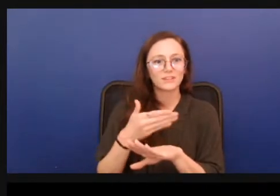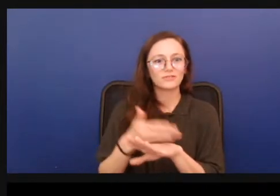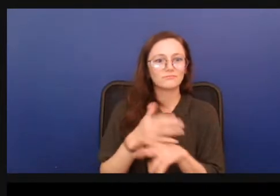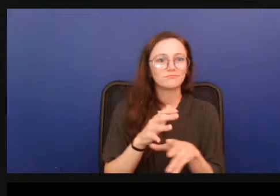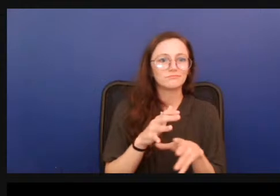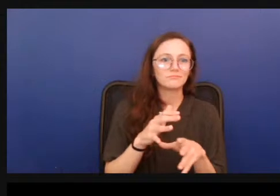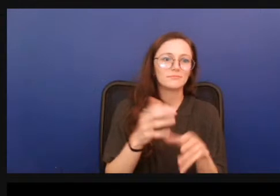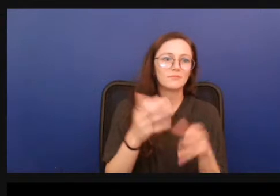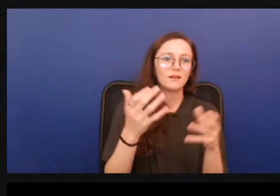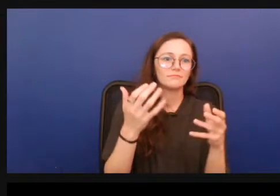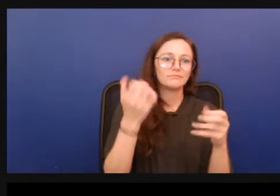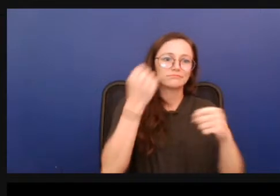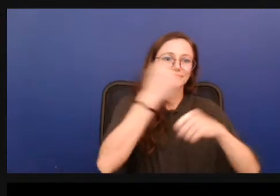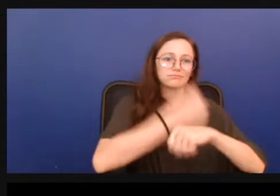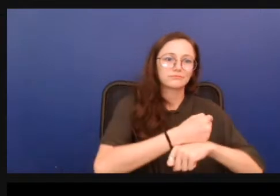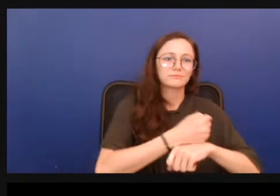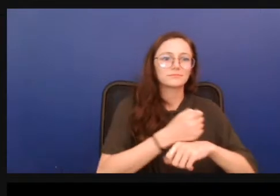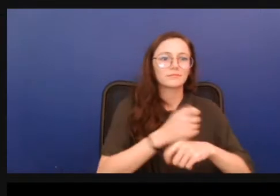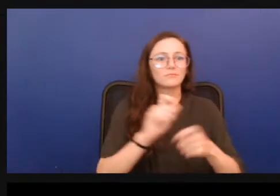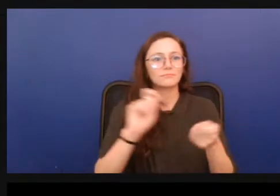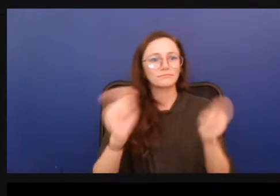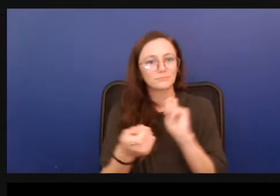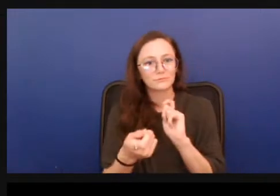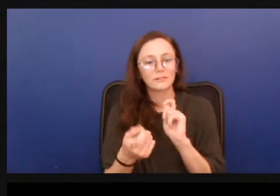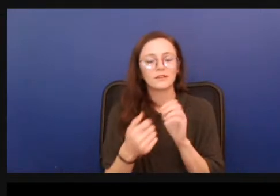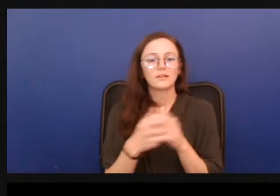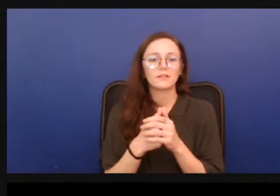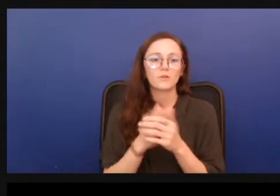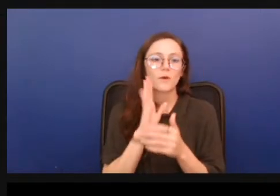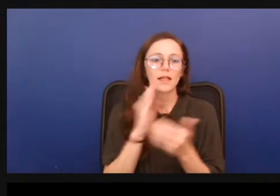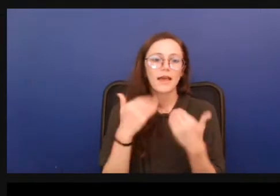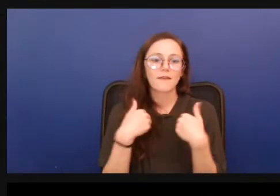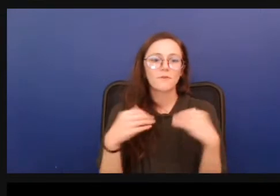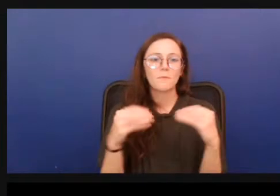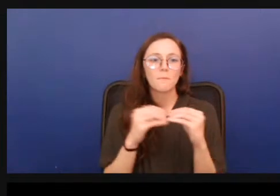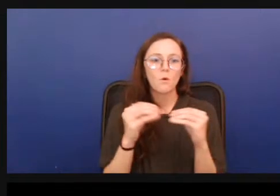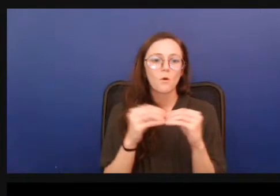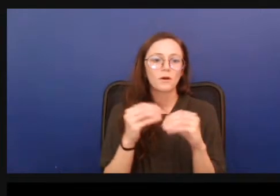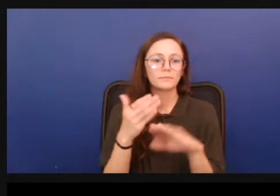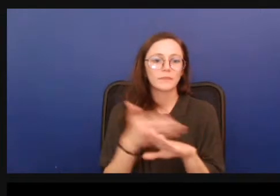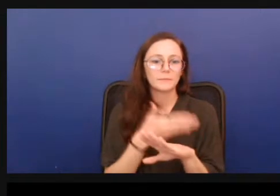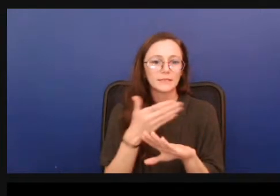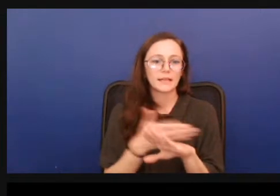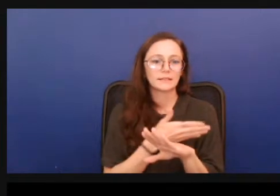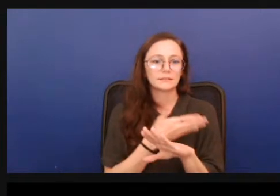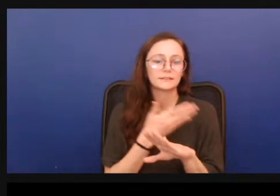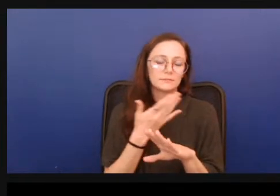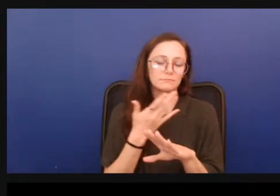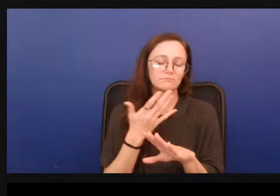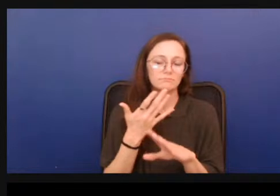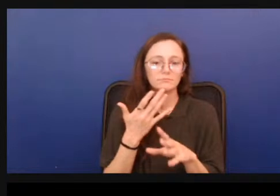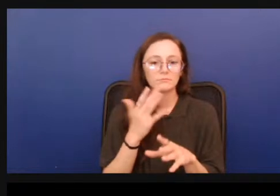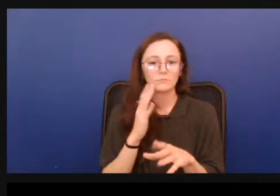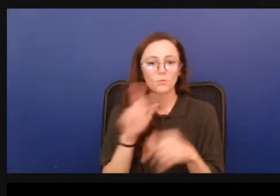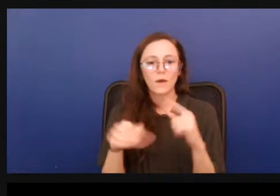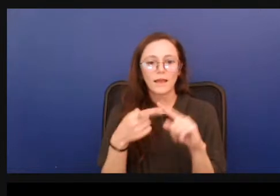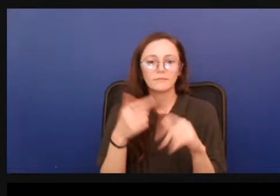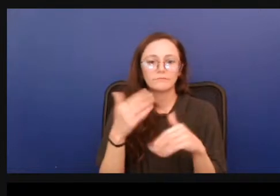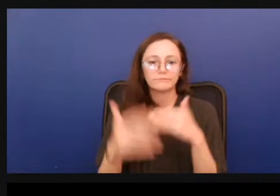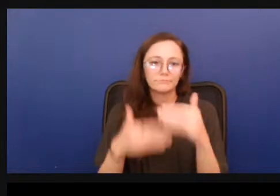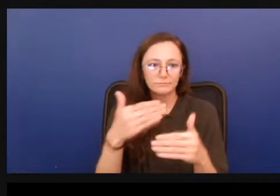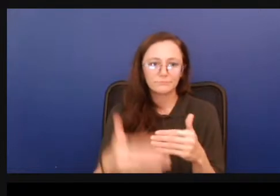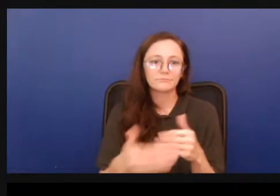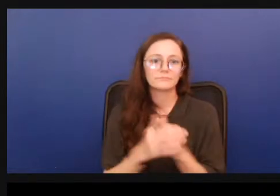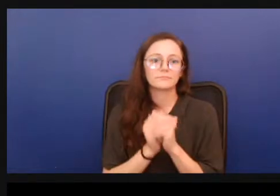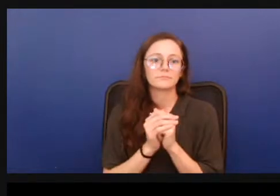we do have some updates in the data from GPS across the network here from USGS. So at the summit in Kilauea, what we